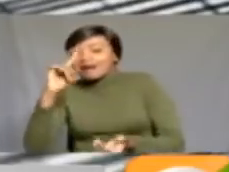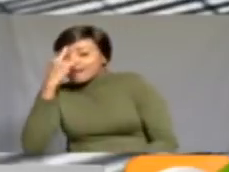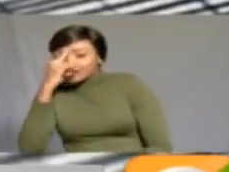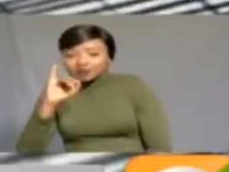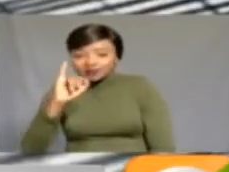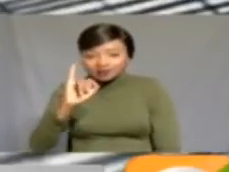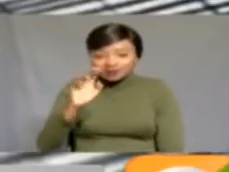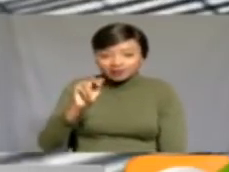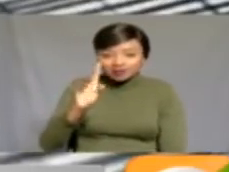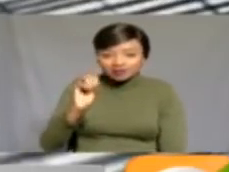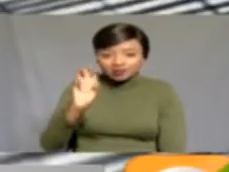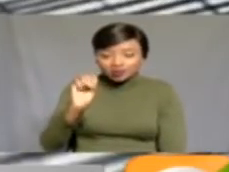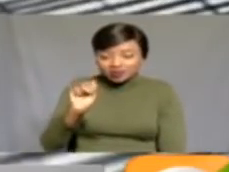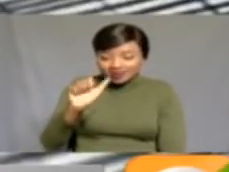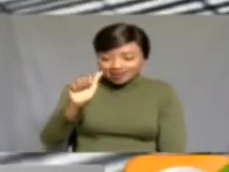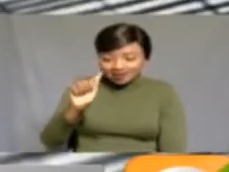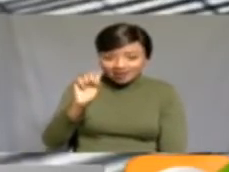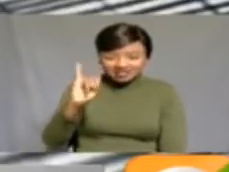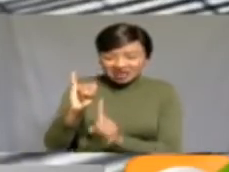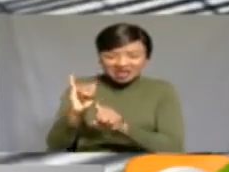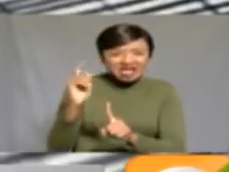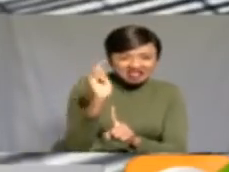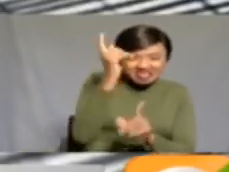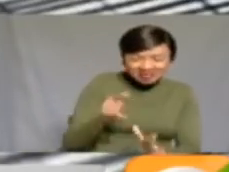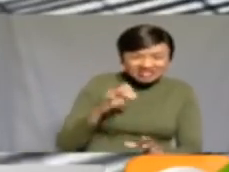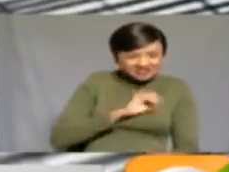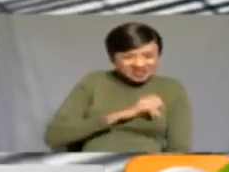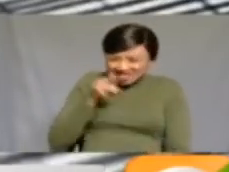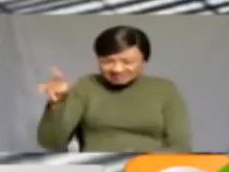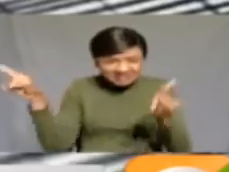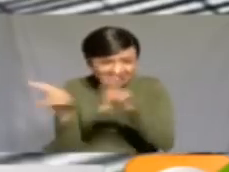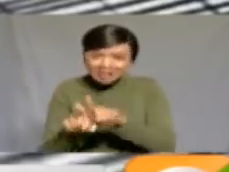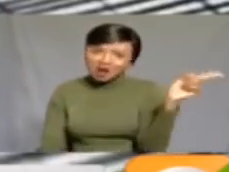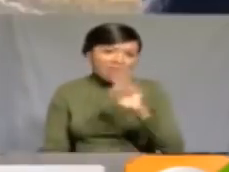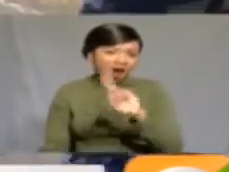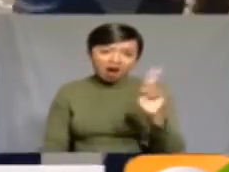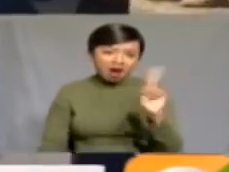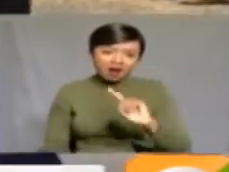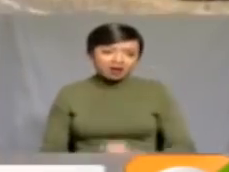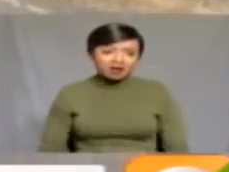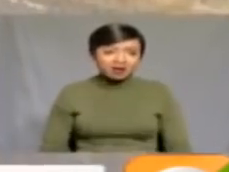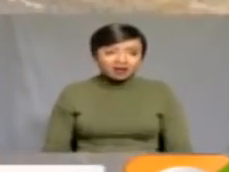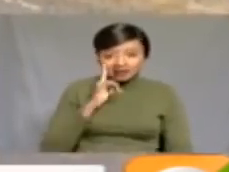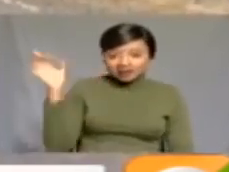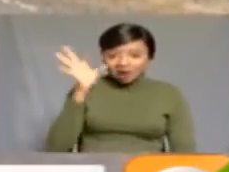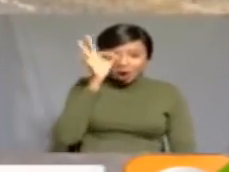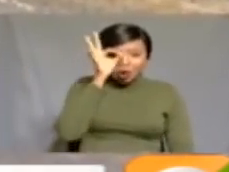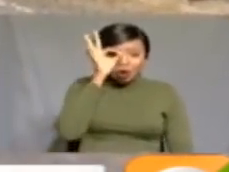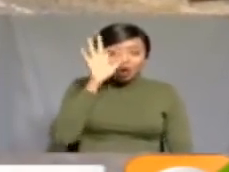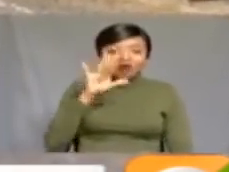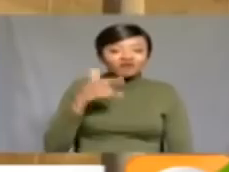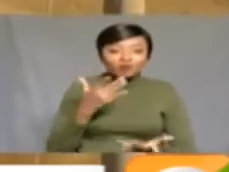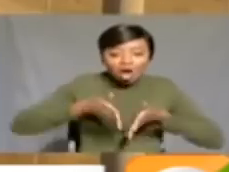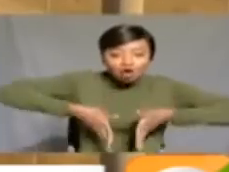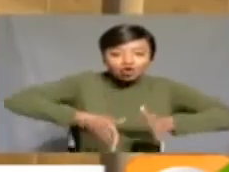He says there's no need for fear among Kenyans of the result of such a similar scenario soon. This gaping hole along the Naivasha